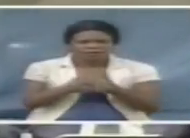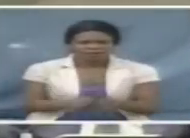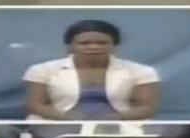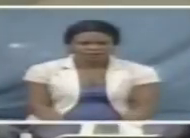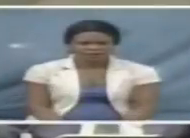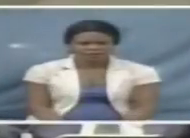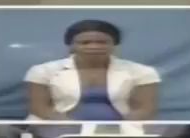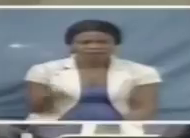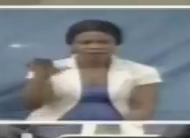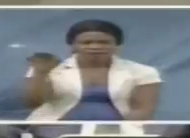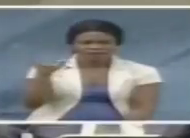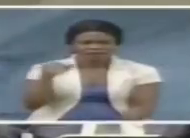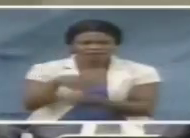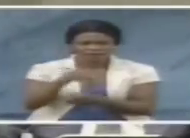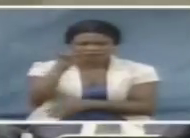areas.